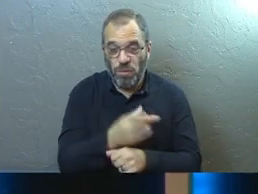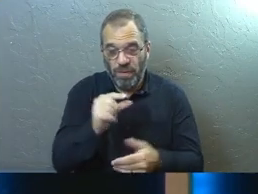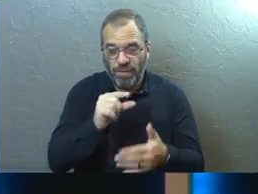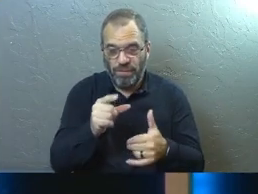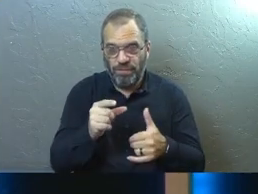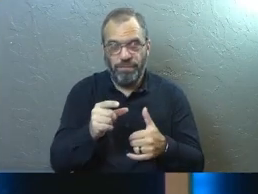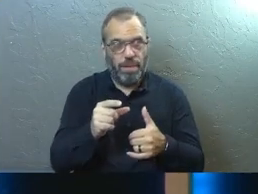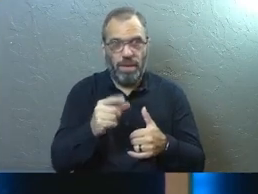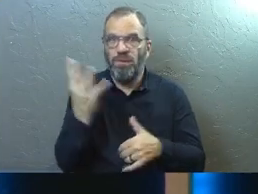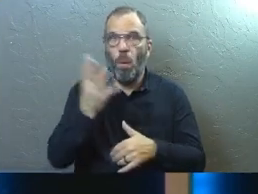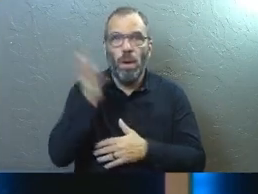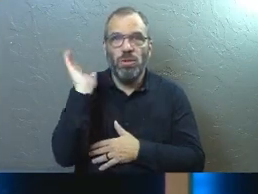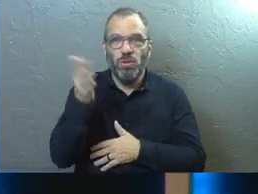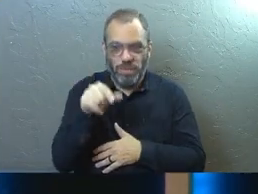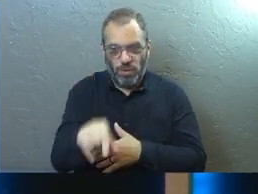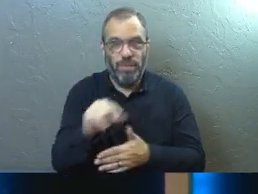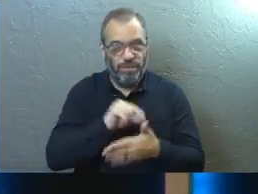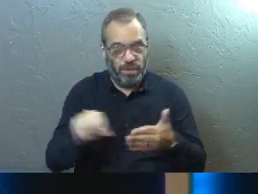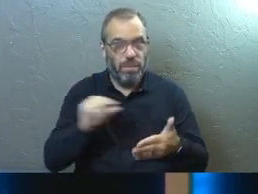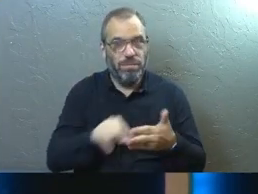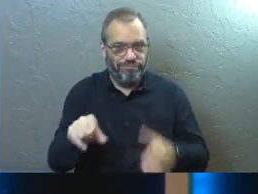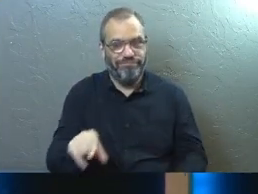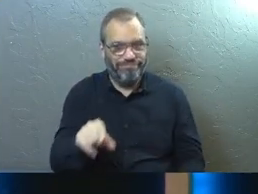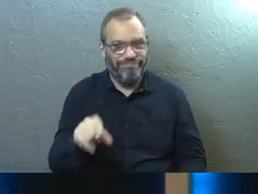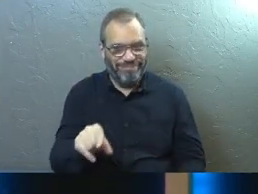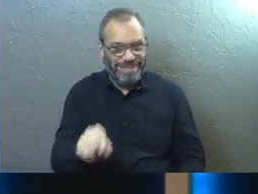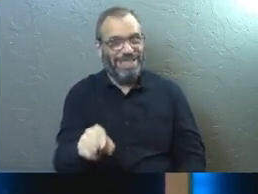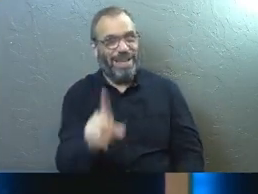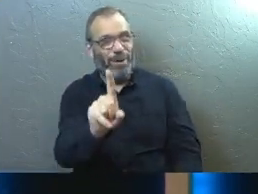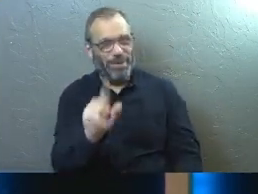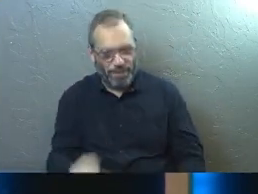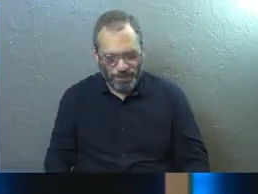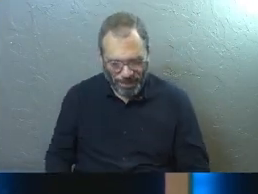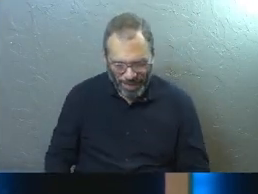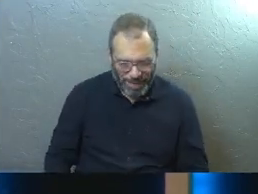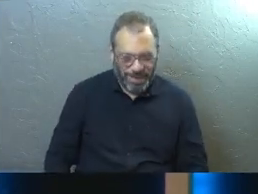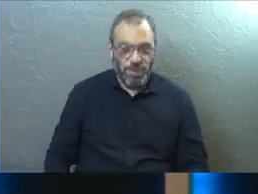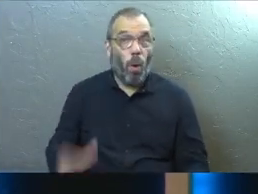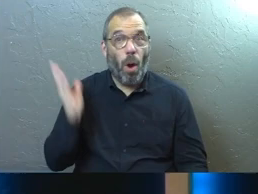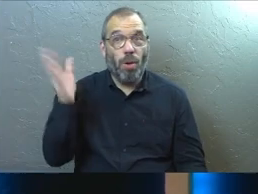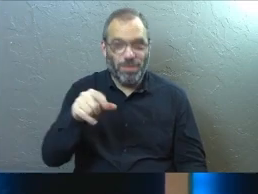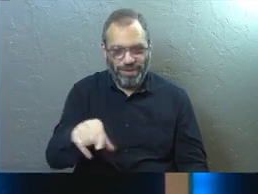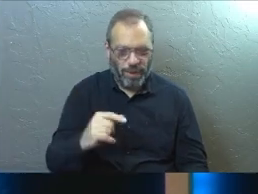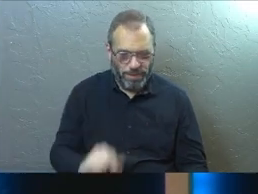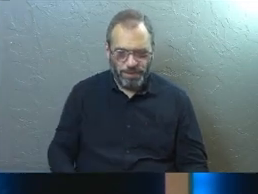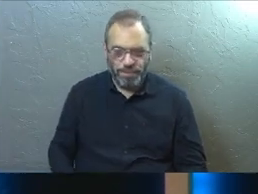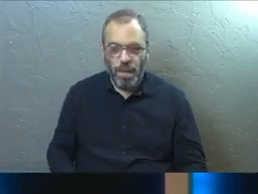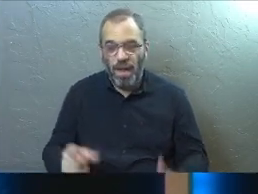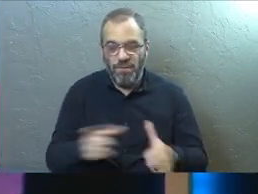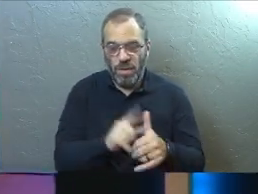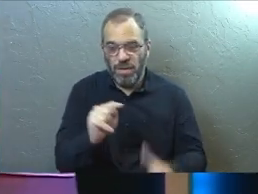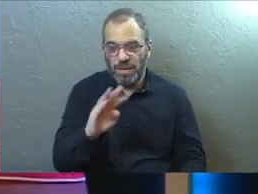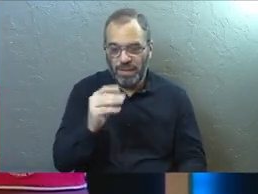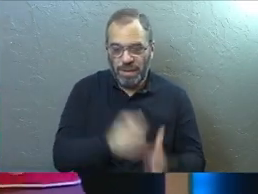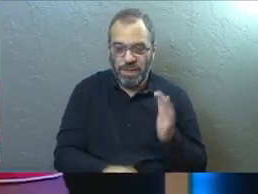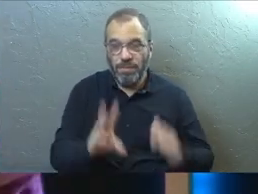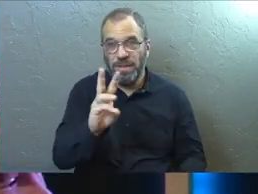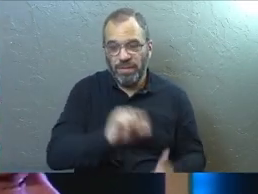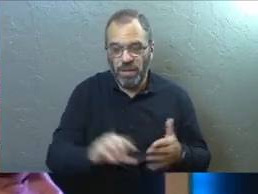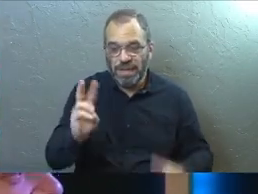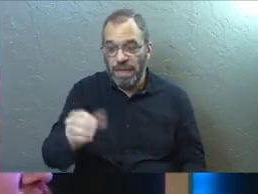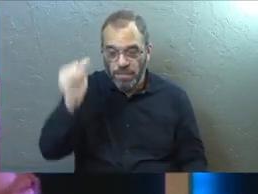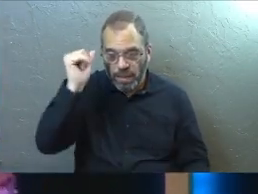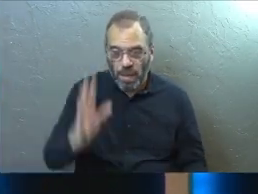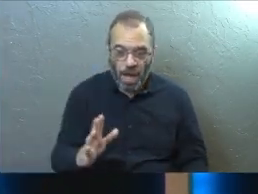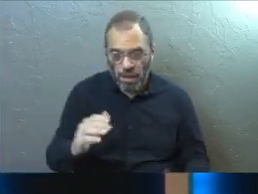this in the last four sermons I've preached. So this verse is just, it's in there. So I'll put it in every sermon I do. So 1 Timothy 6, 6,